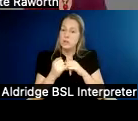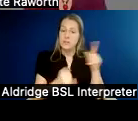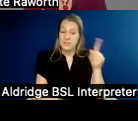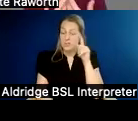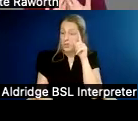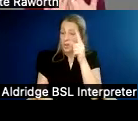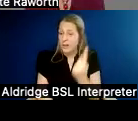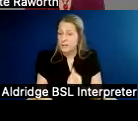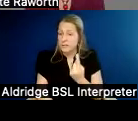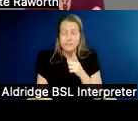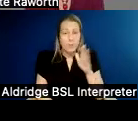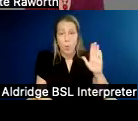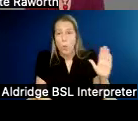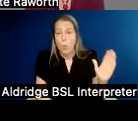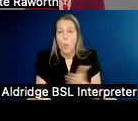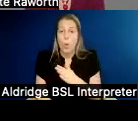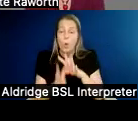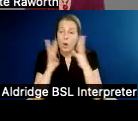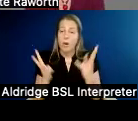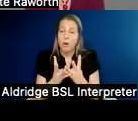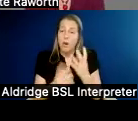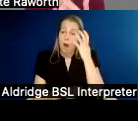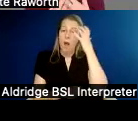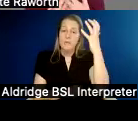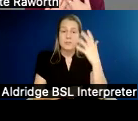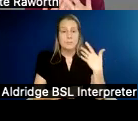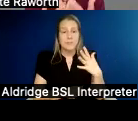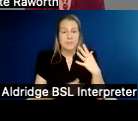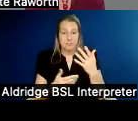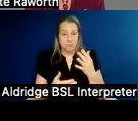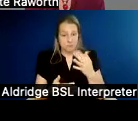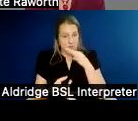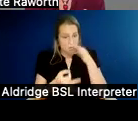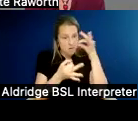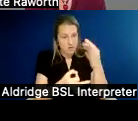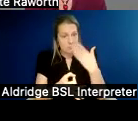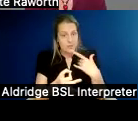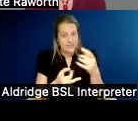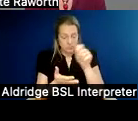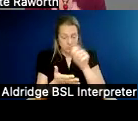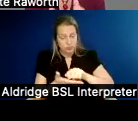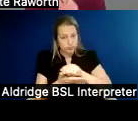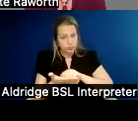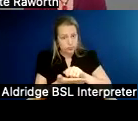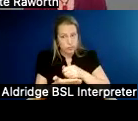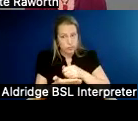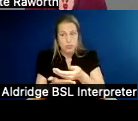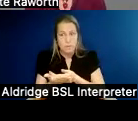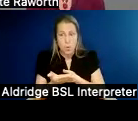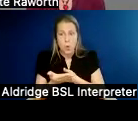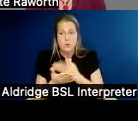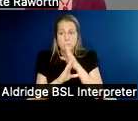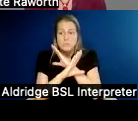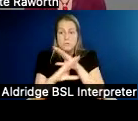write reports as submissions to the Rio Plus 20 conference, telling the conference what their priorities are. Why don't you go through